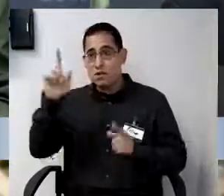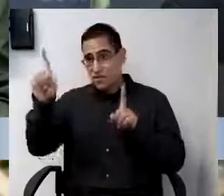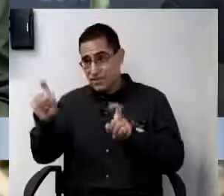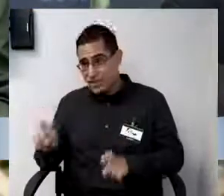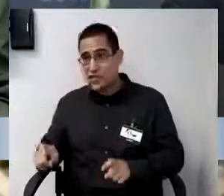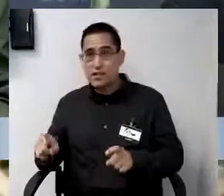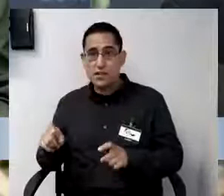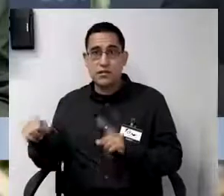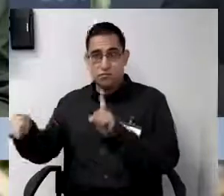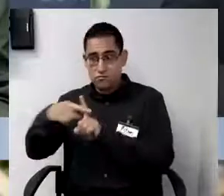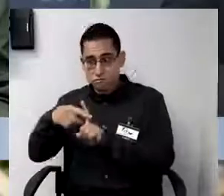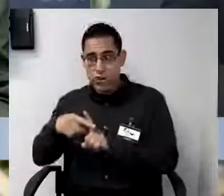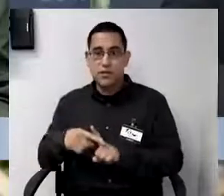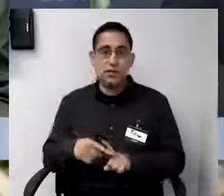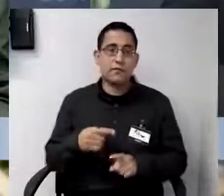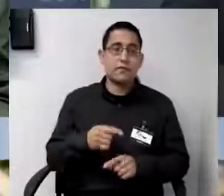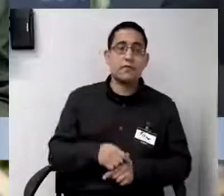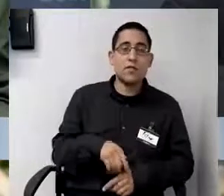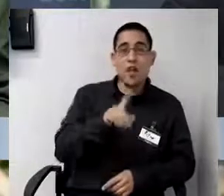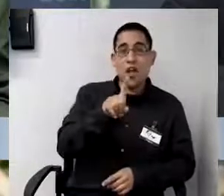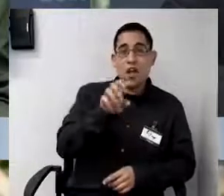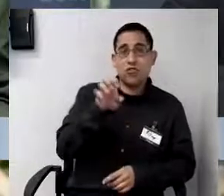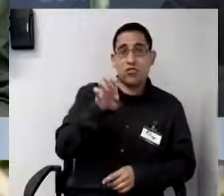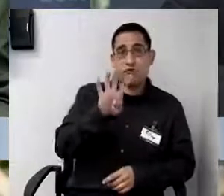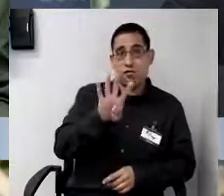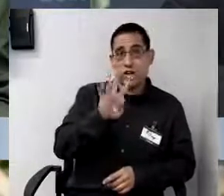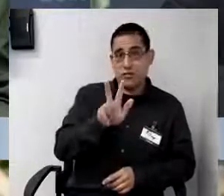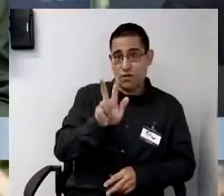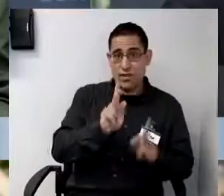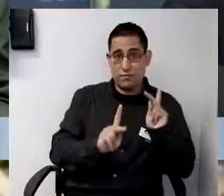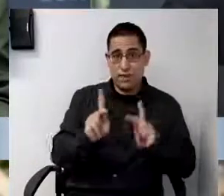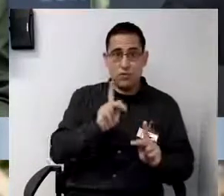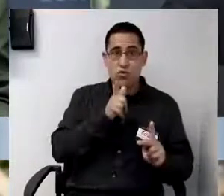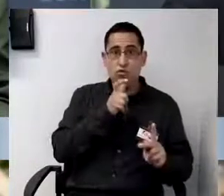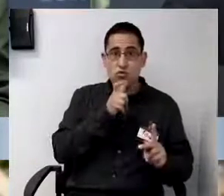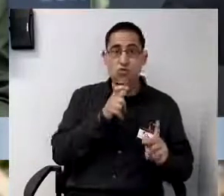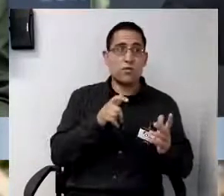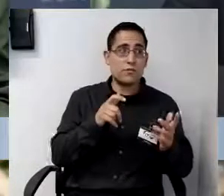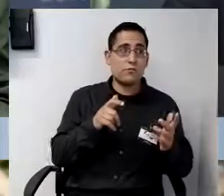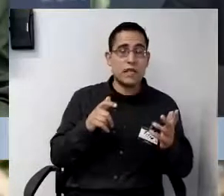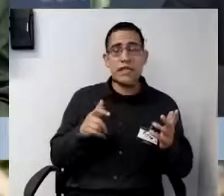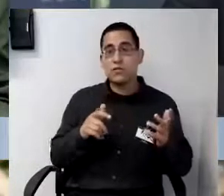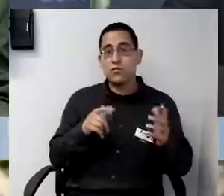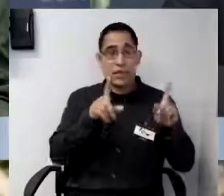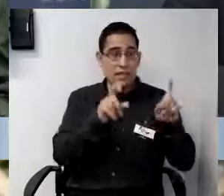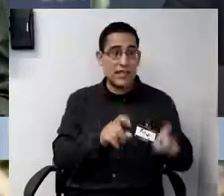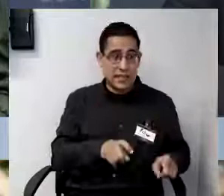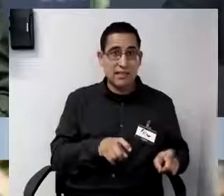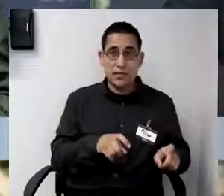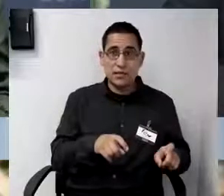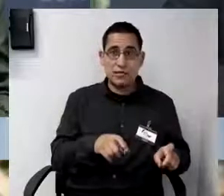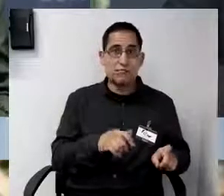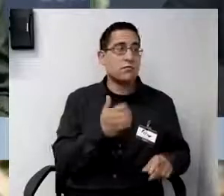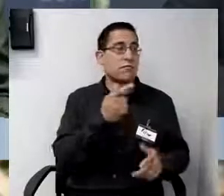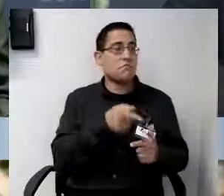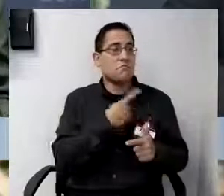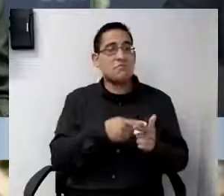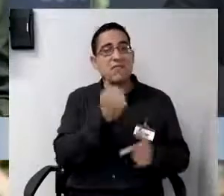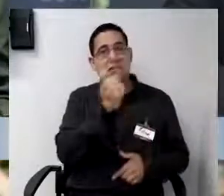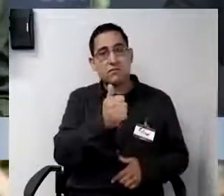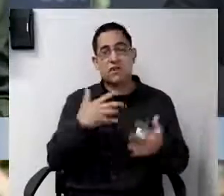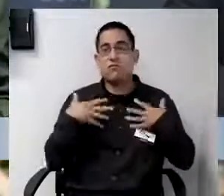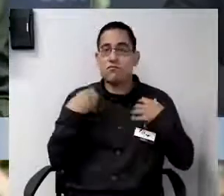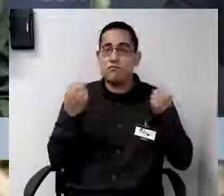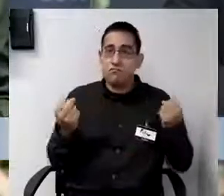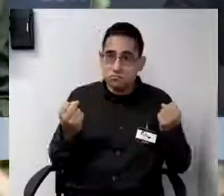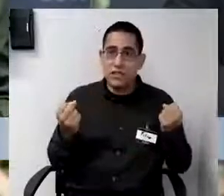have recovered, many of them back to work. But we do have 81 that are quarantined at home right now, and the vast majority of